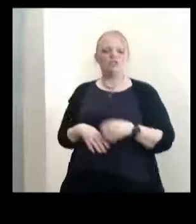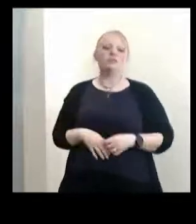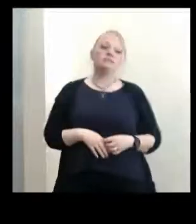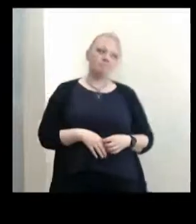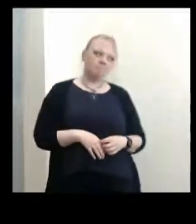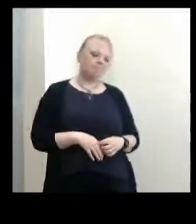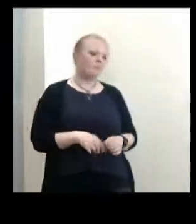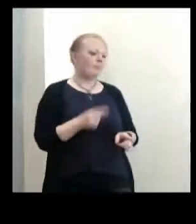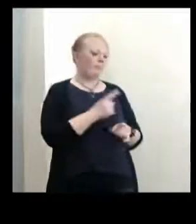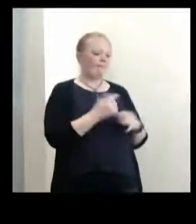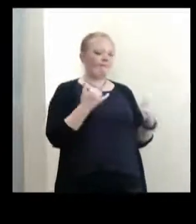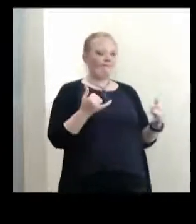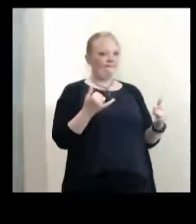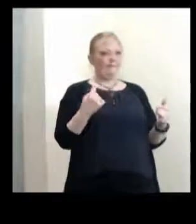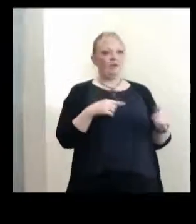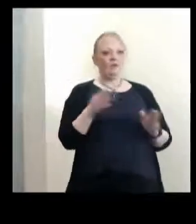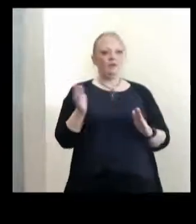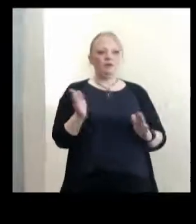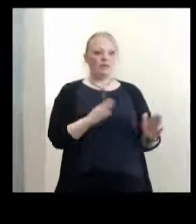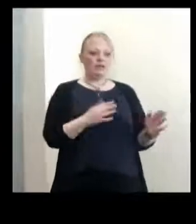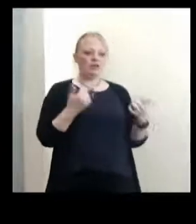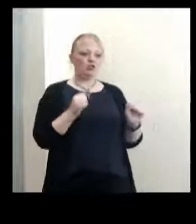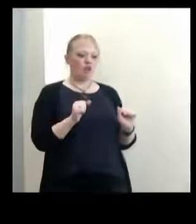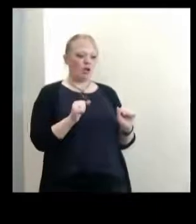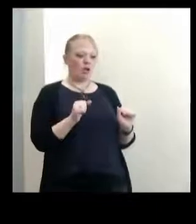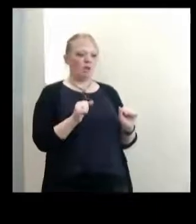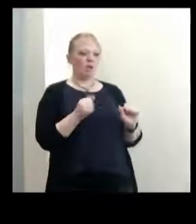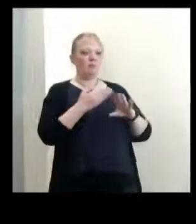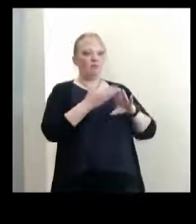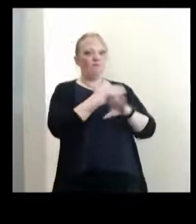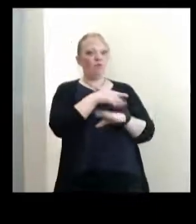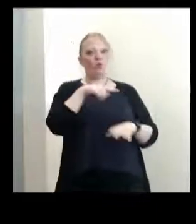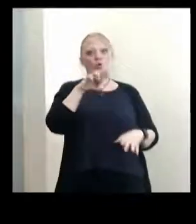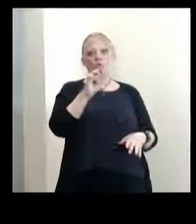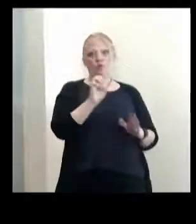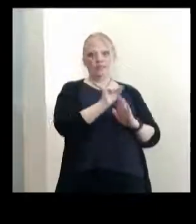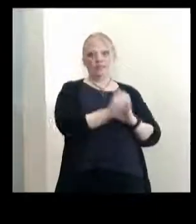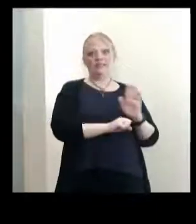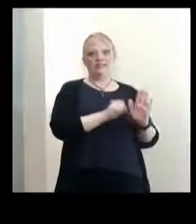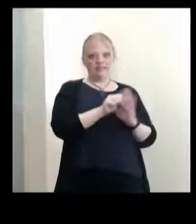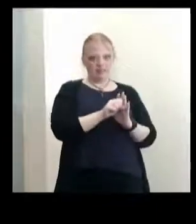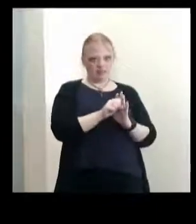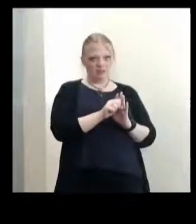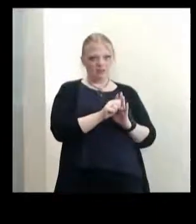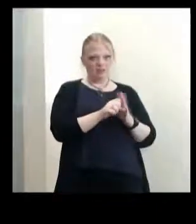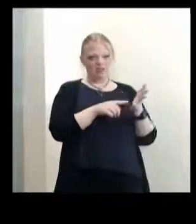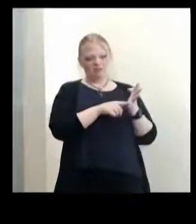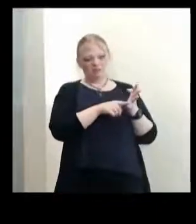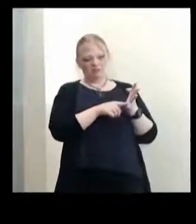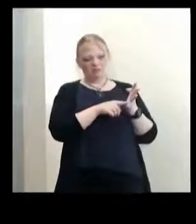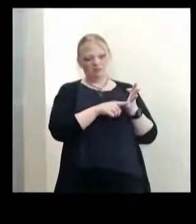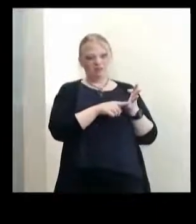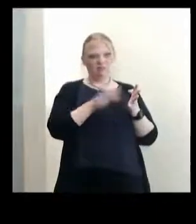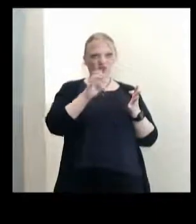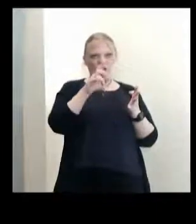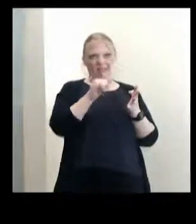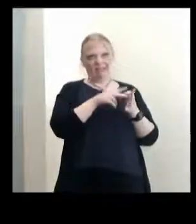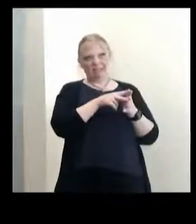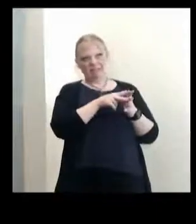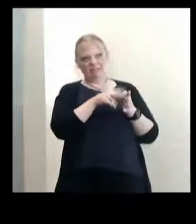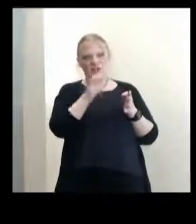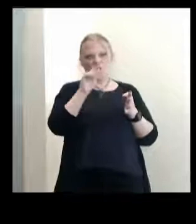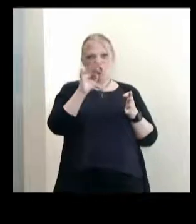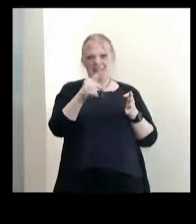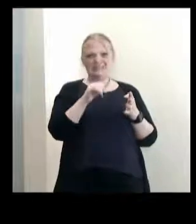point, we are planning on trying to implement this before the preseason, which of course is either late July or August. I'm not exactly certain what